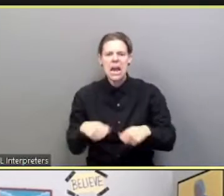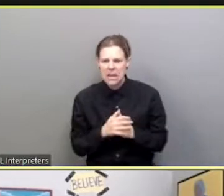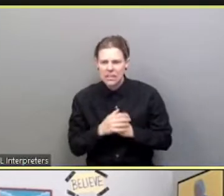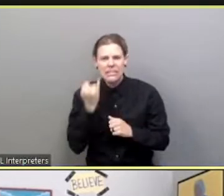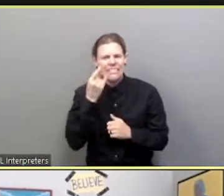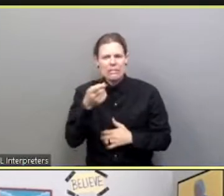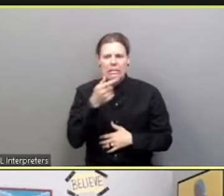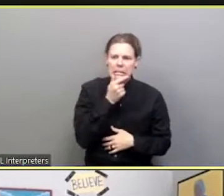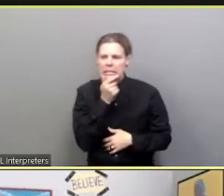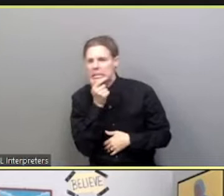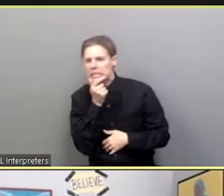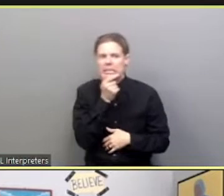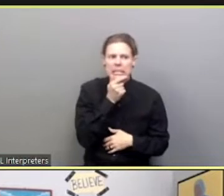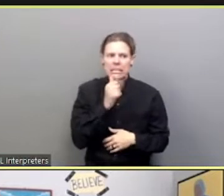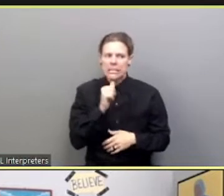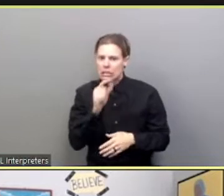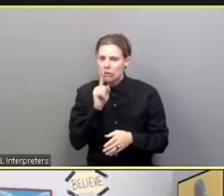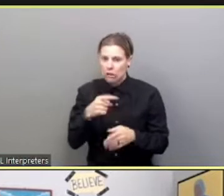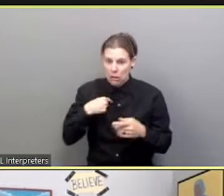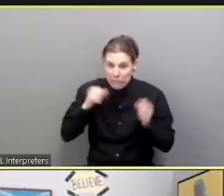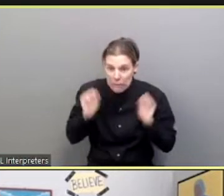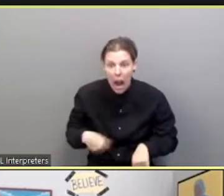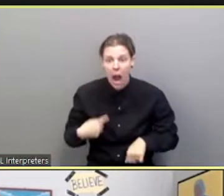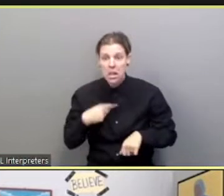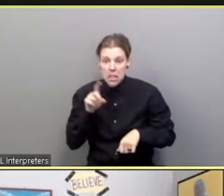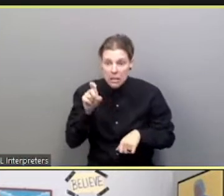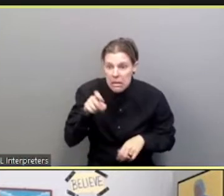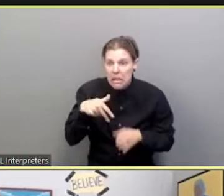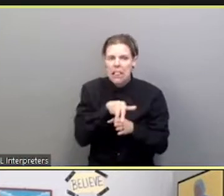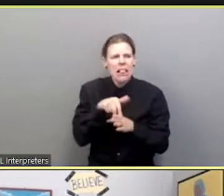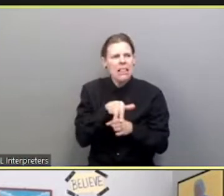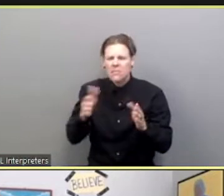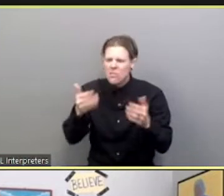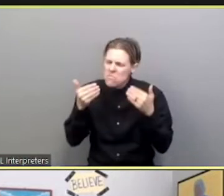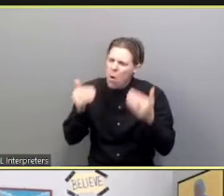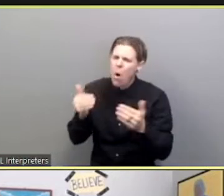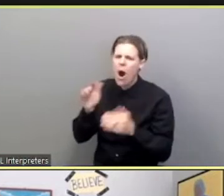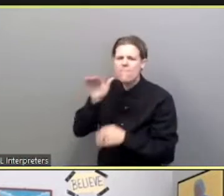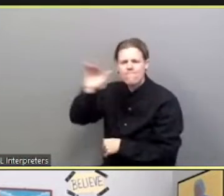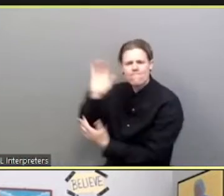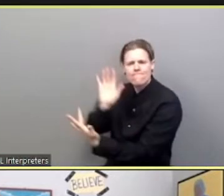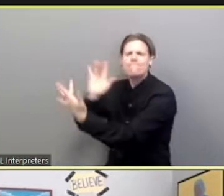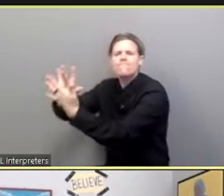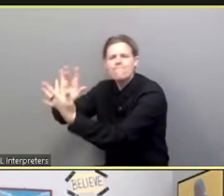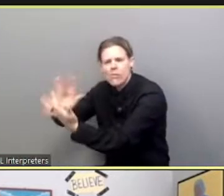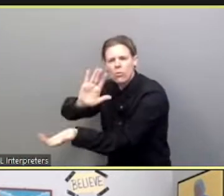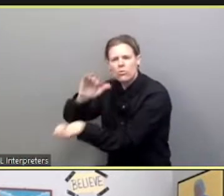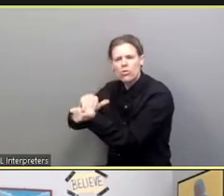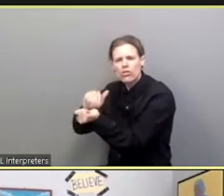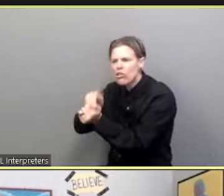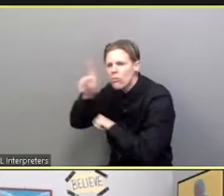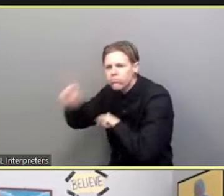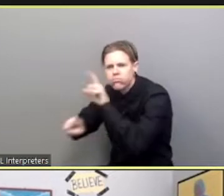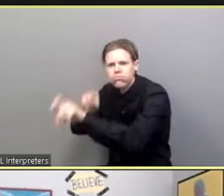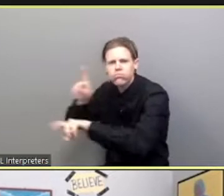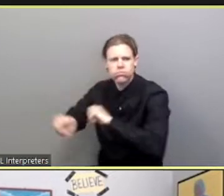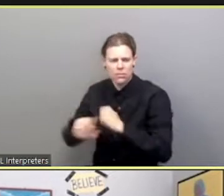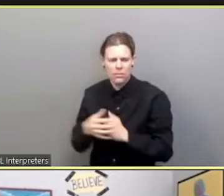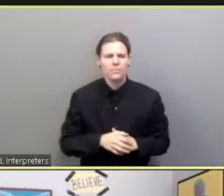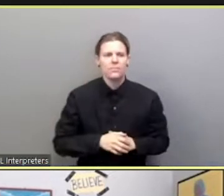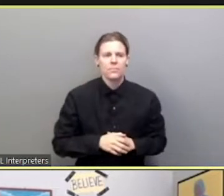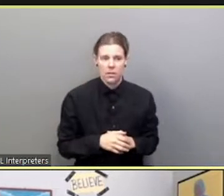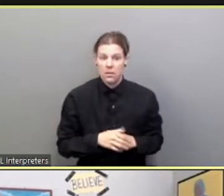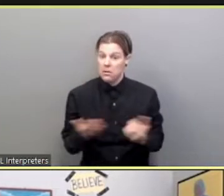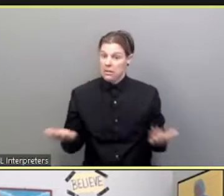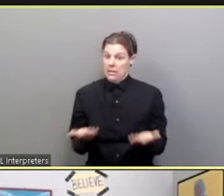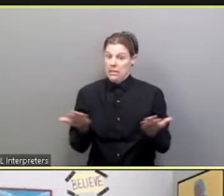eligibility for a booster dose, which is actually most of the people in New Mexico are eligible right now for a booster dose.